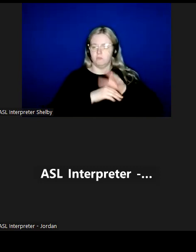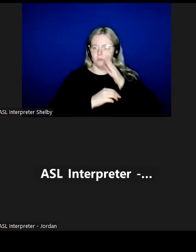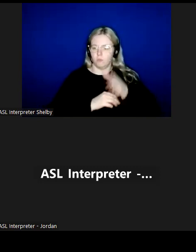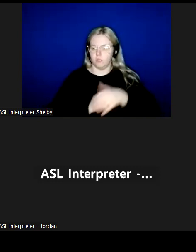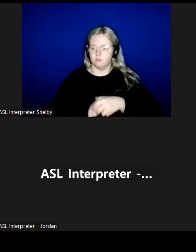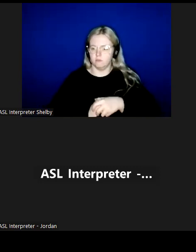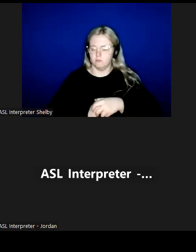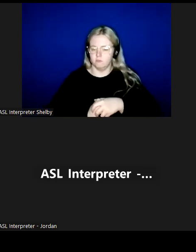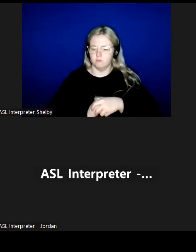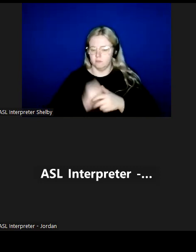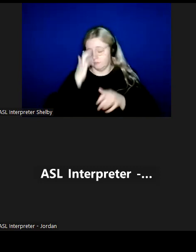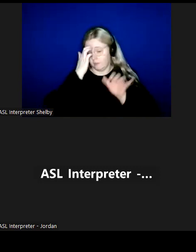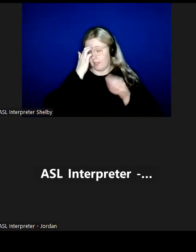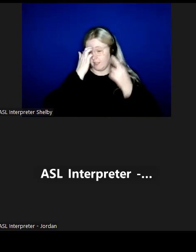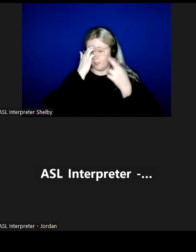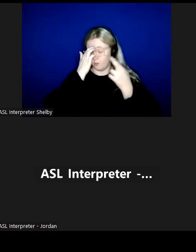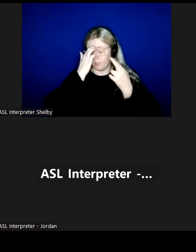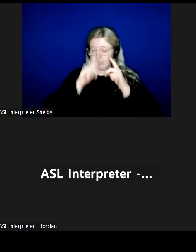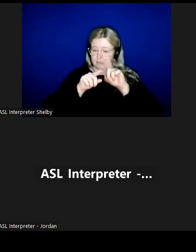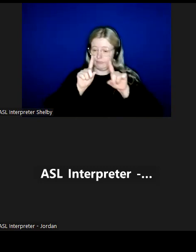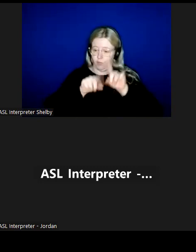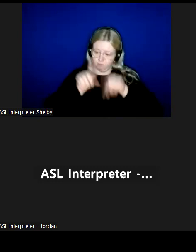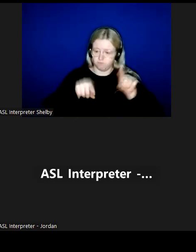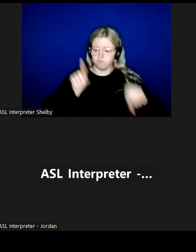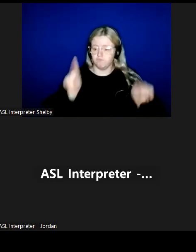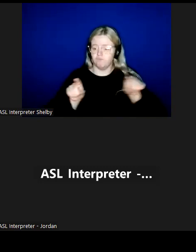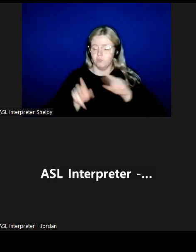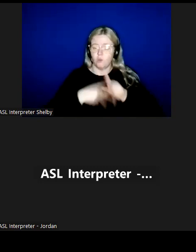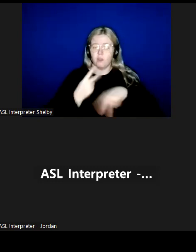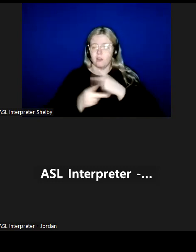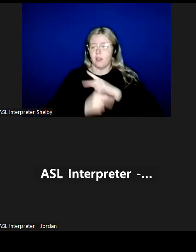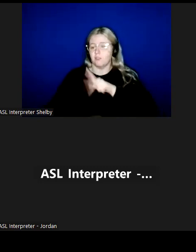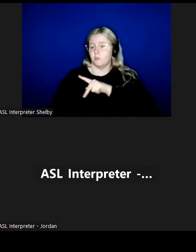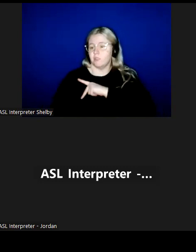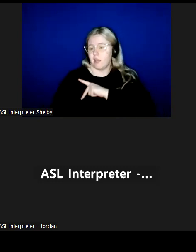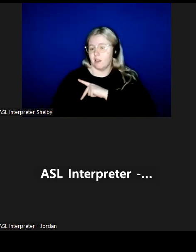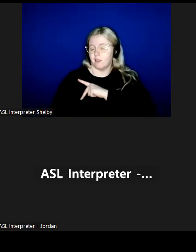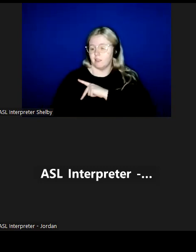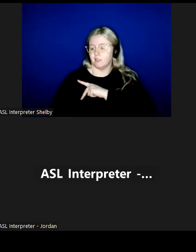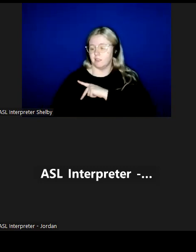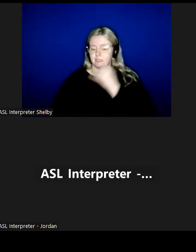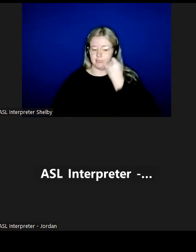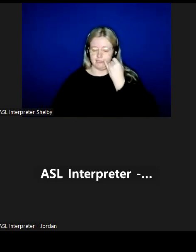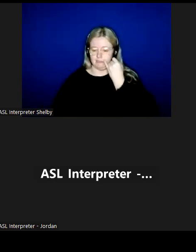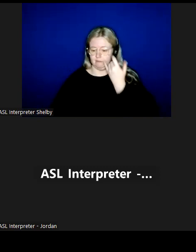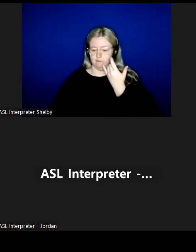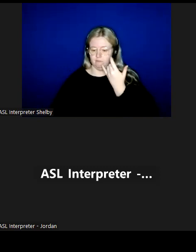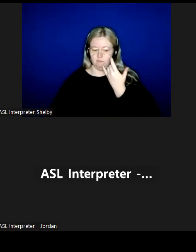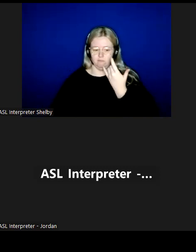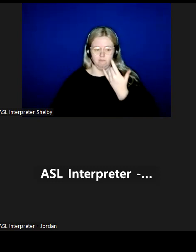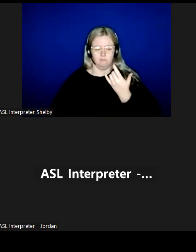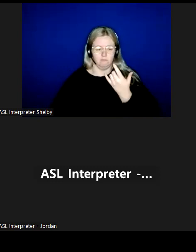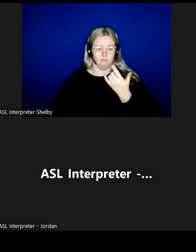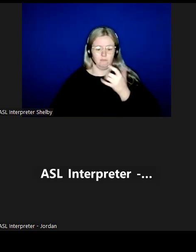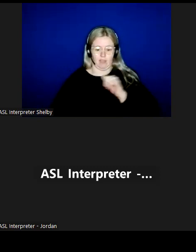so different in everybody. So the type of personality that you have going into your loss can really affect like